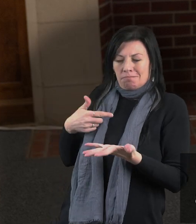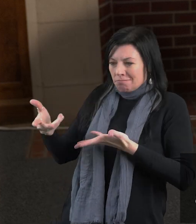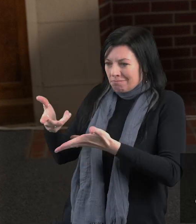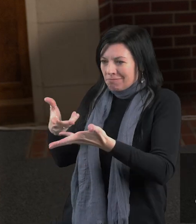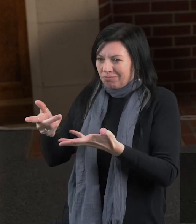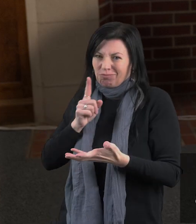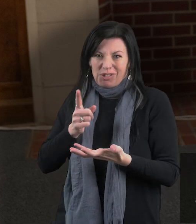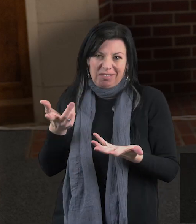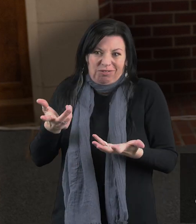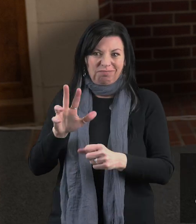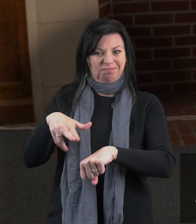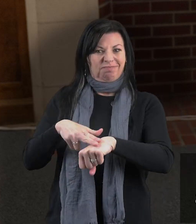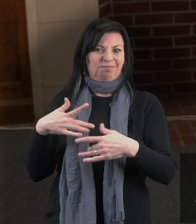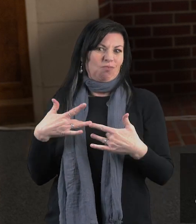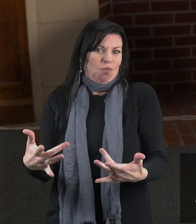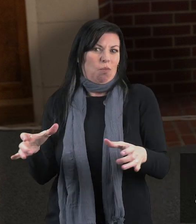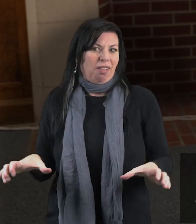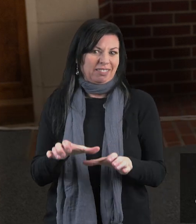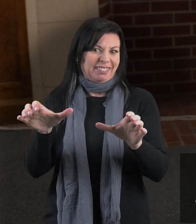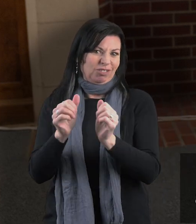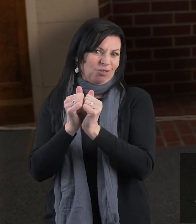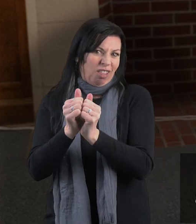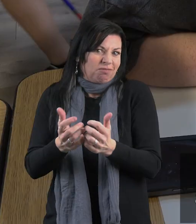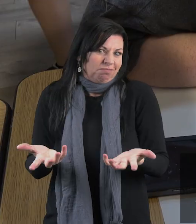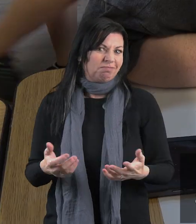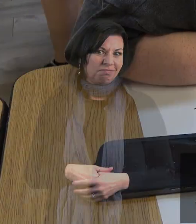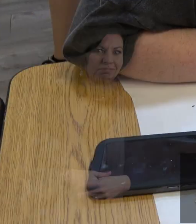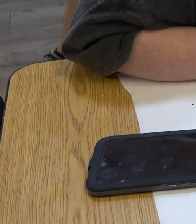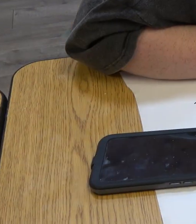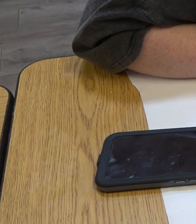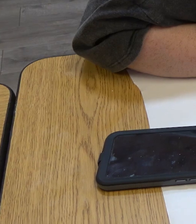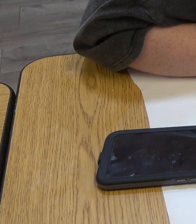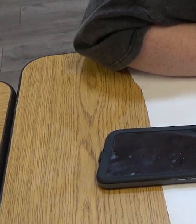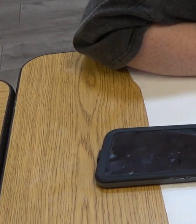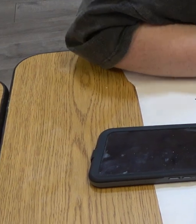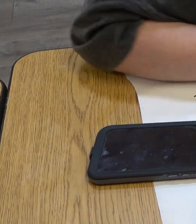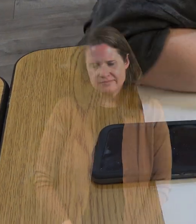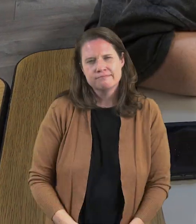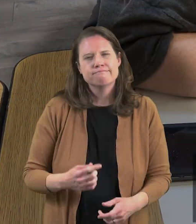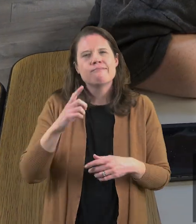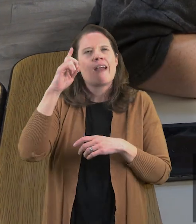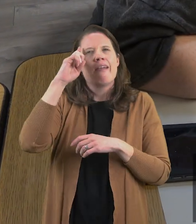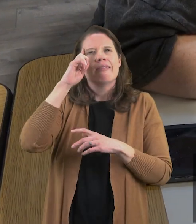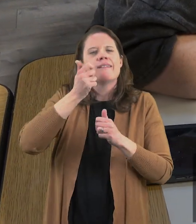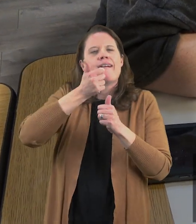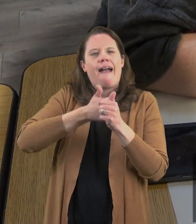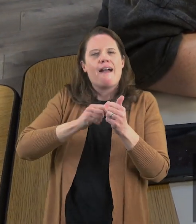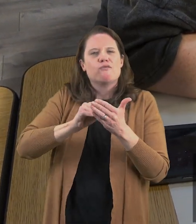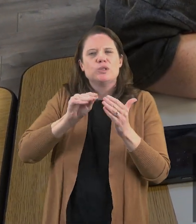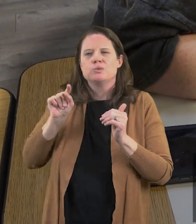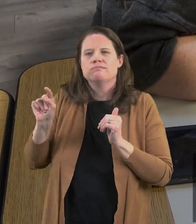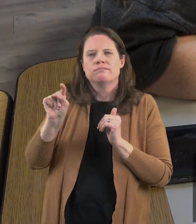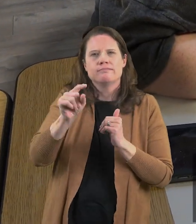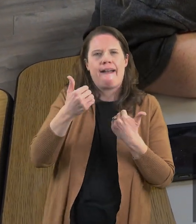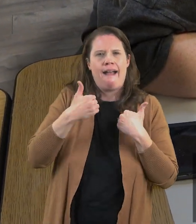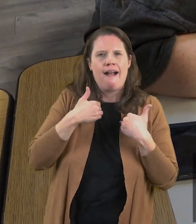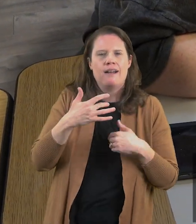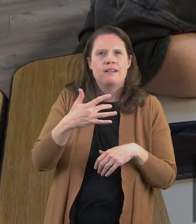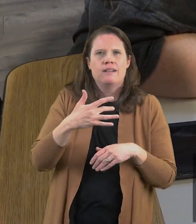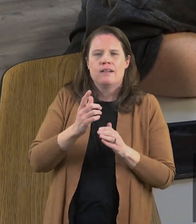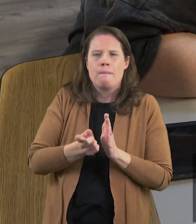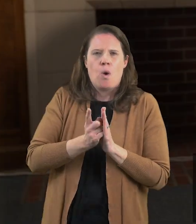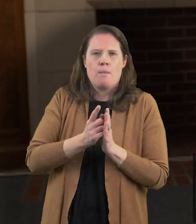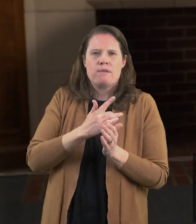you do and just to do normal activities. A CSDB student colors a paper mask. Kara. I would say every student had a